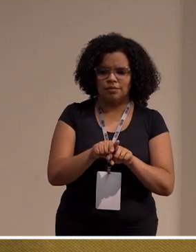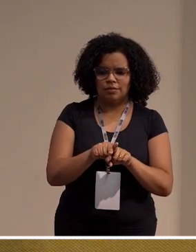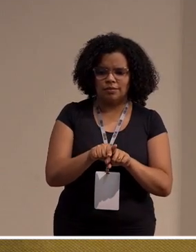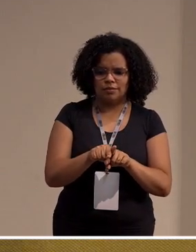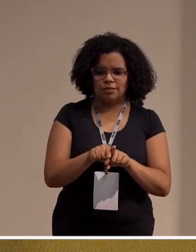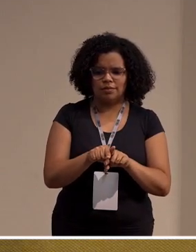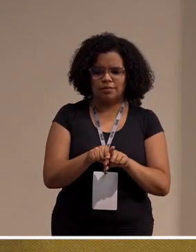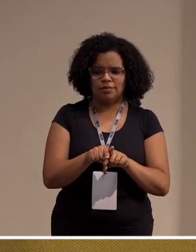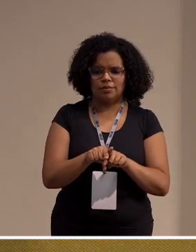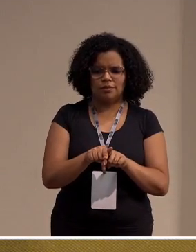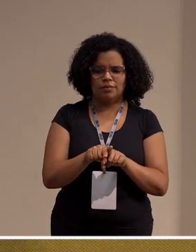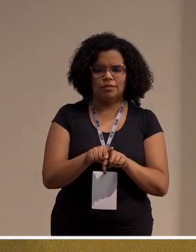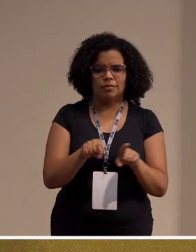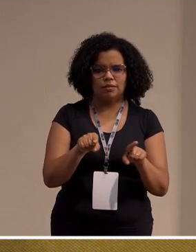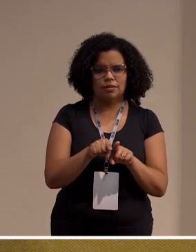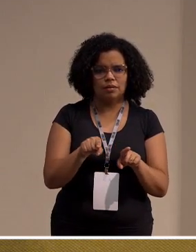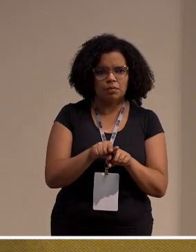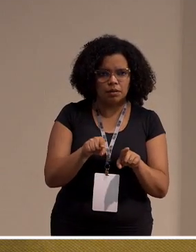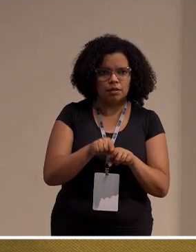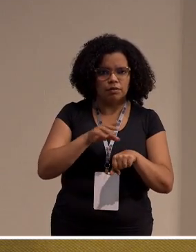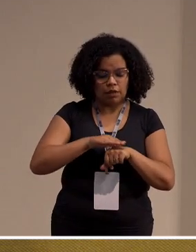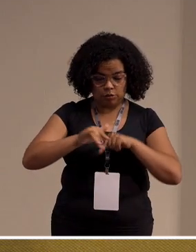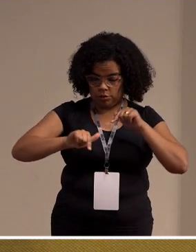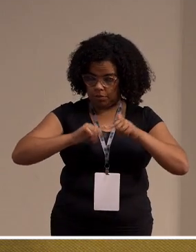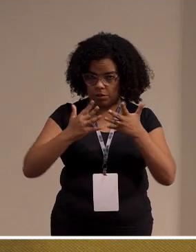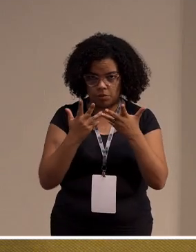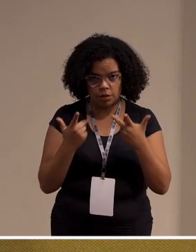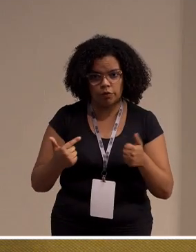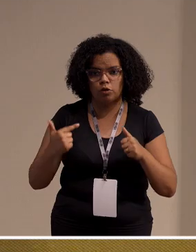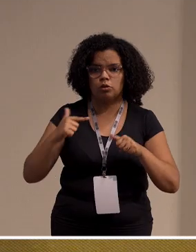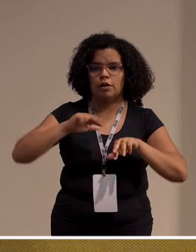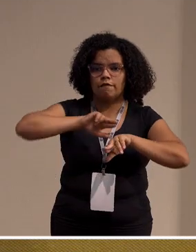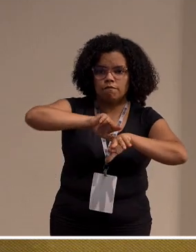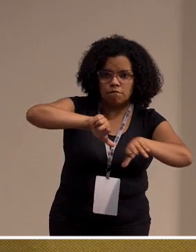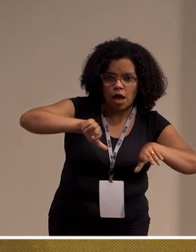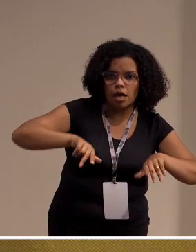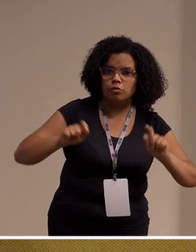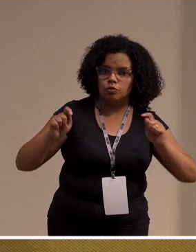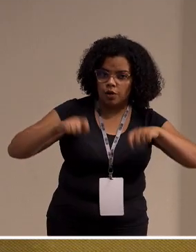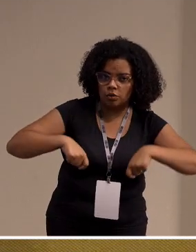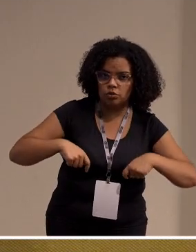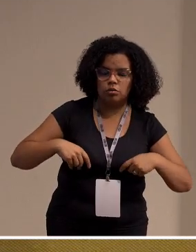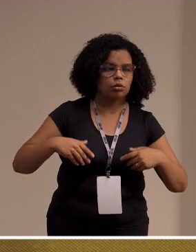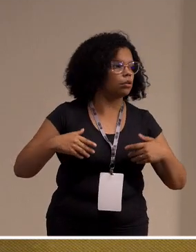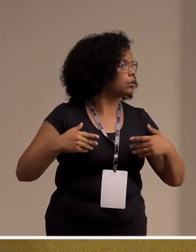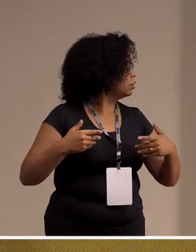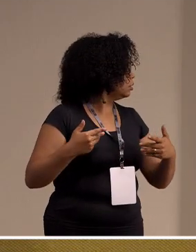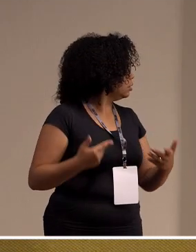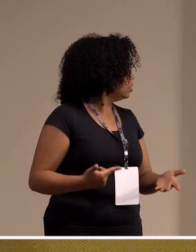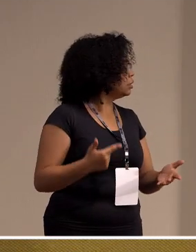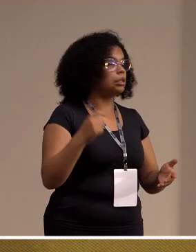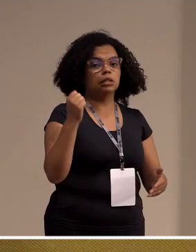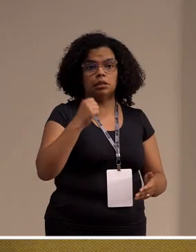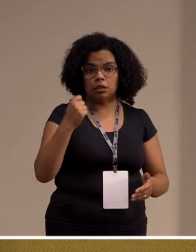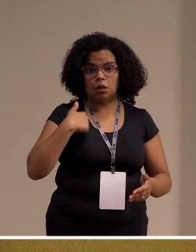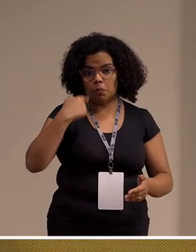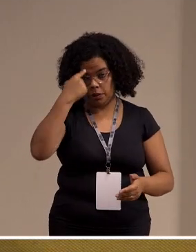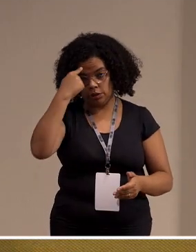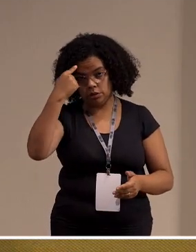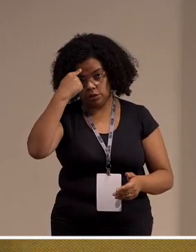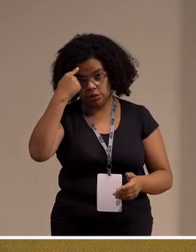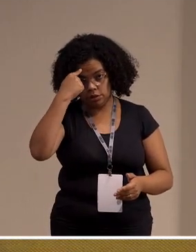really good work. There's so many. So yes, I have given that thought. I would like that very